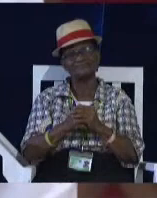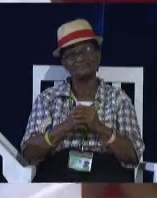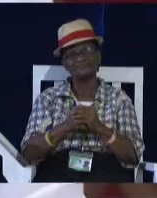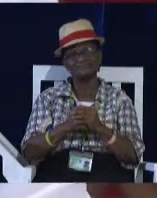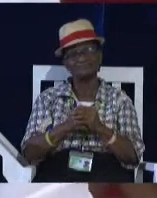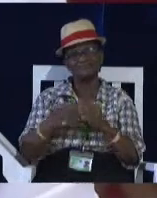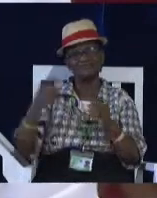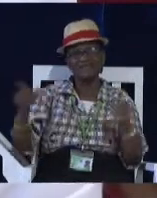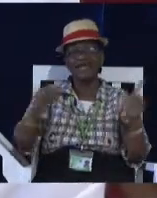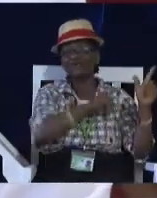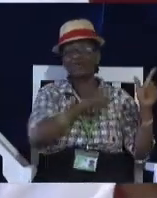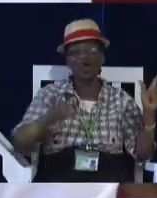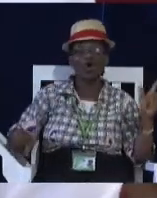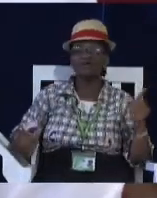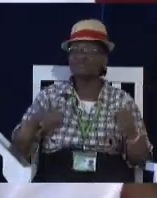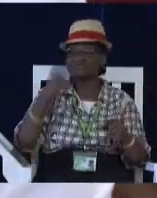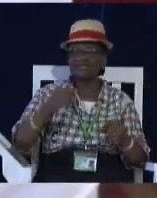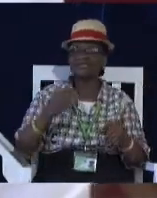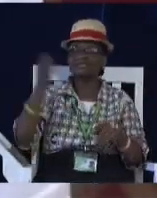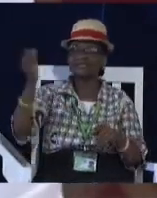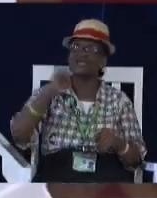And Lord said, there's someone here.